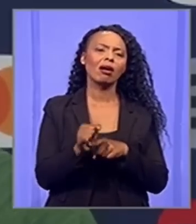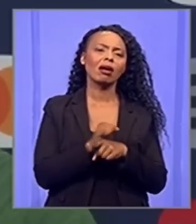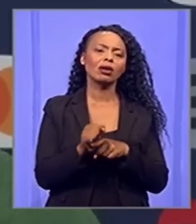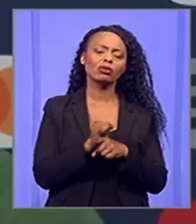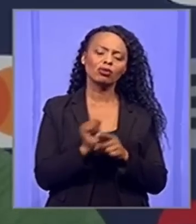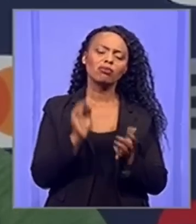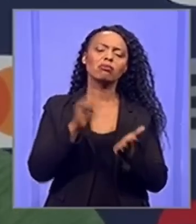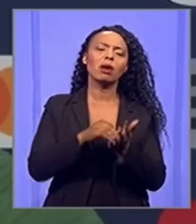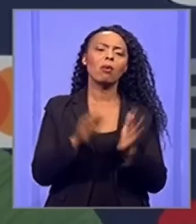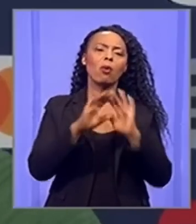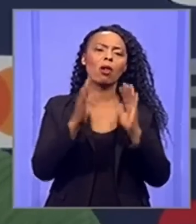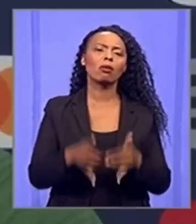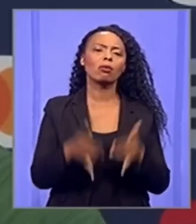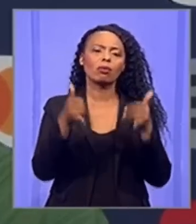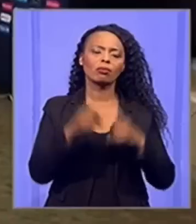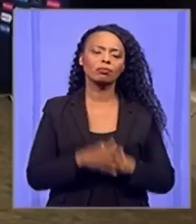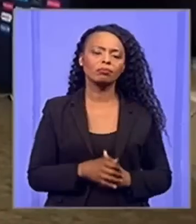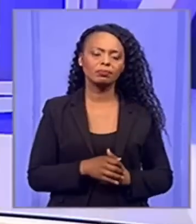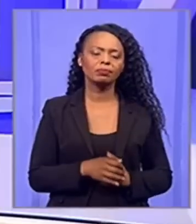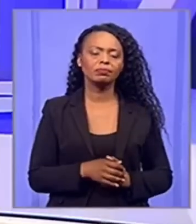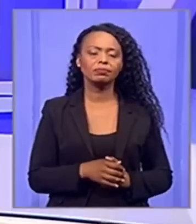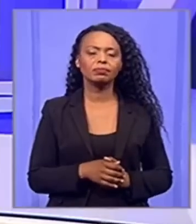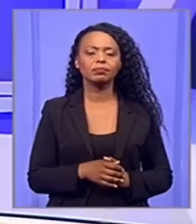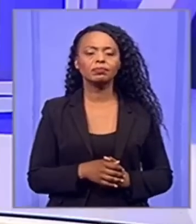Their families sacrifice a lot.